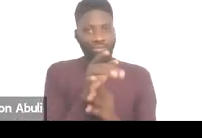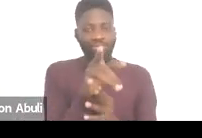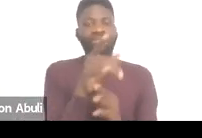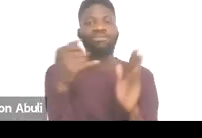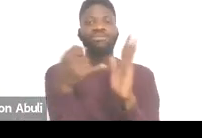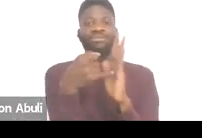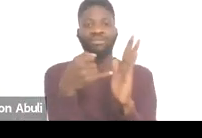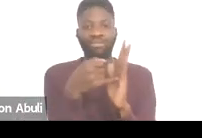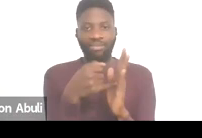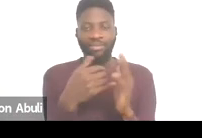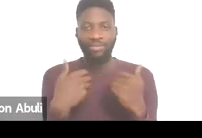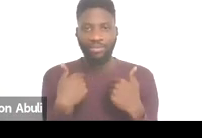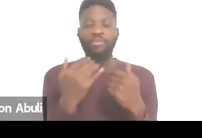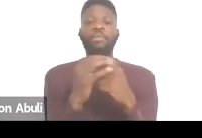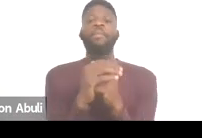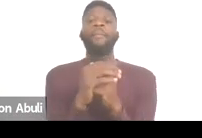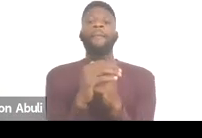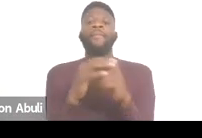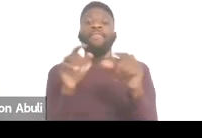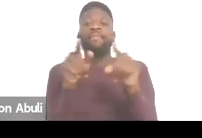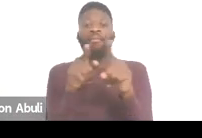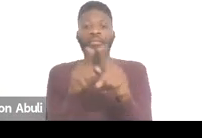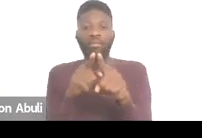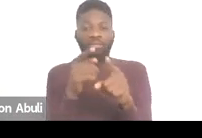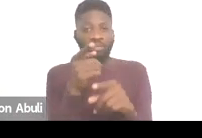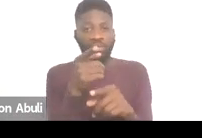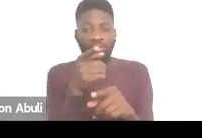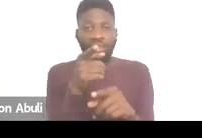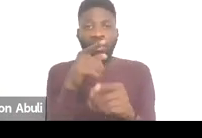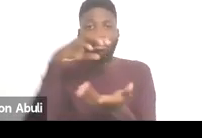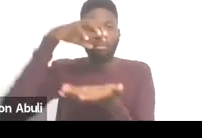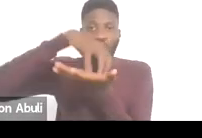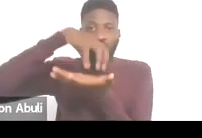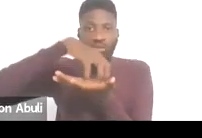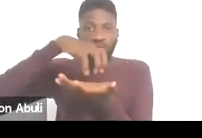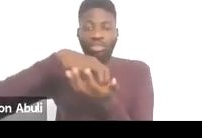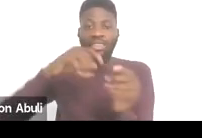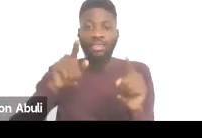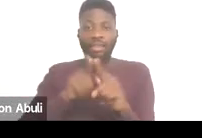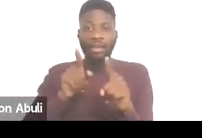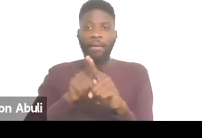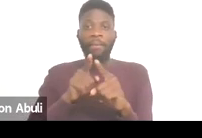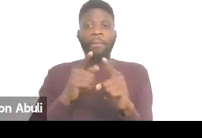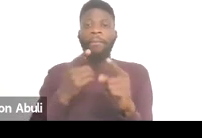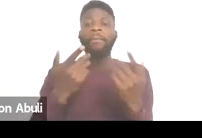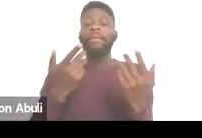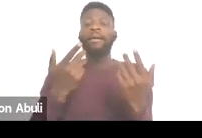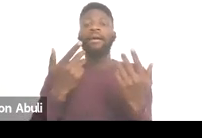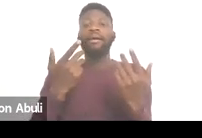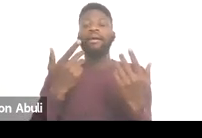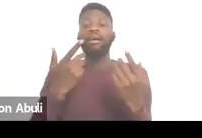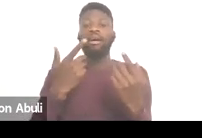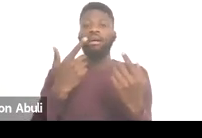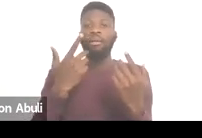that point of view. And is this position also in line? Does it also work in line with your